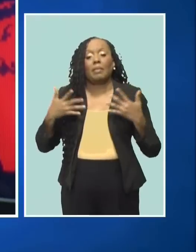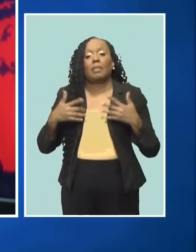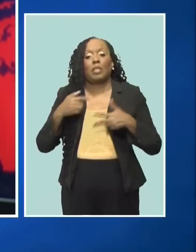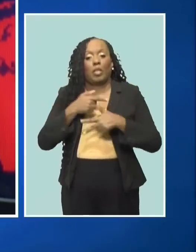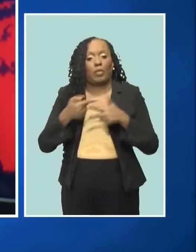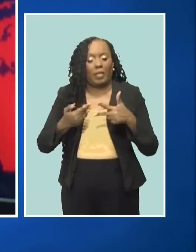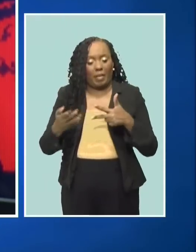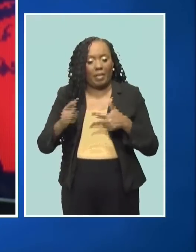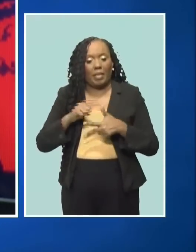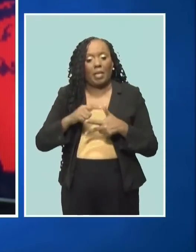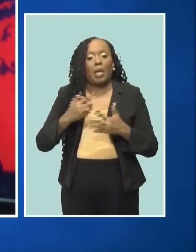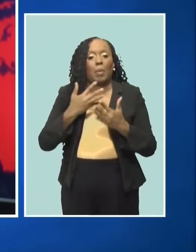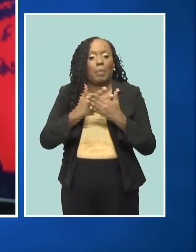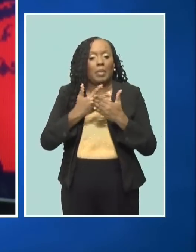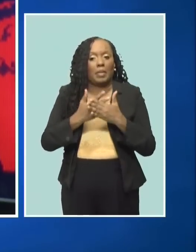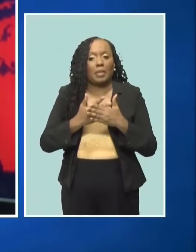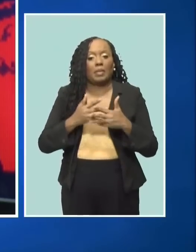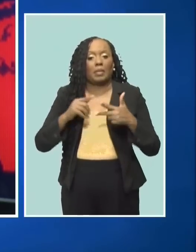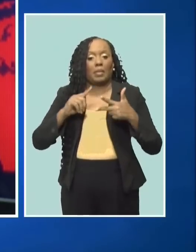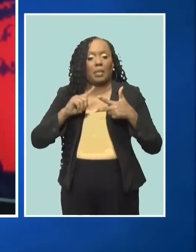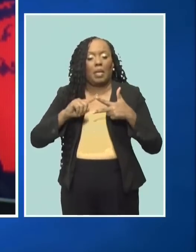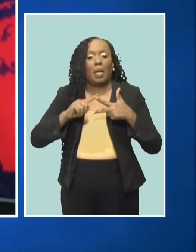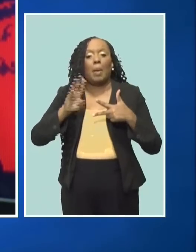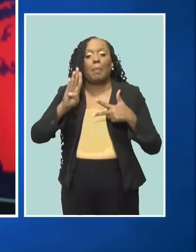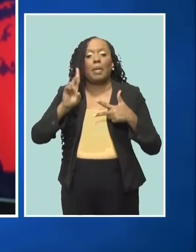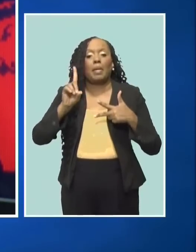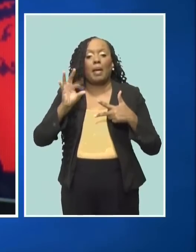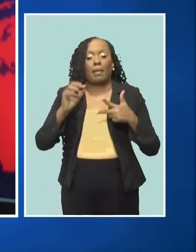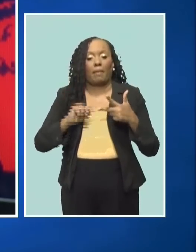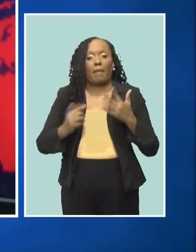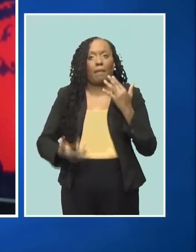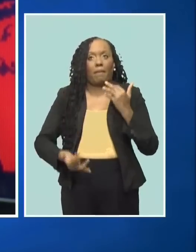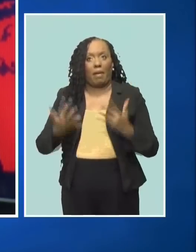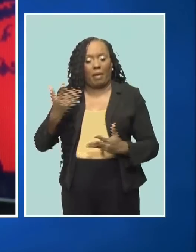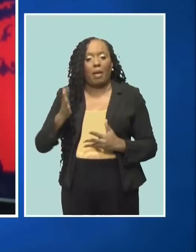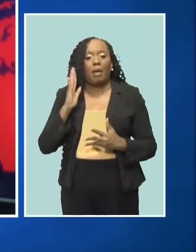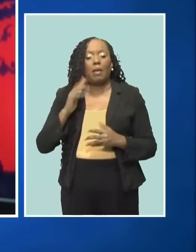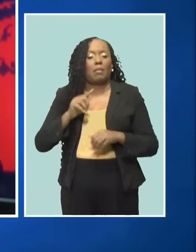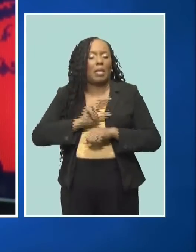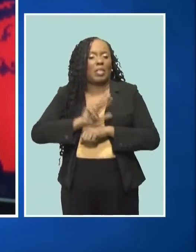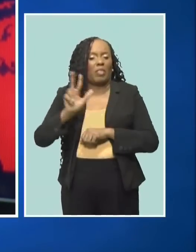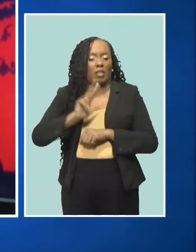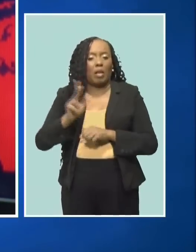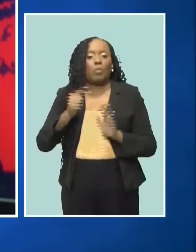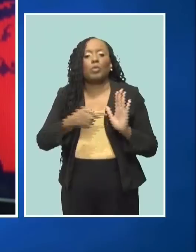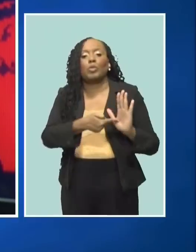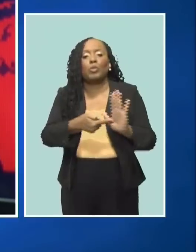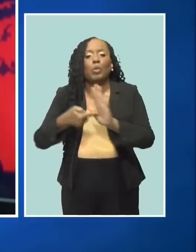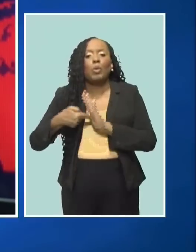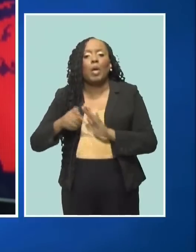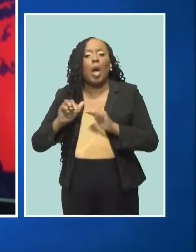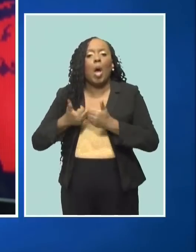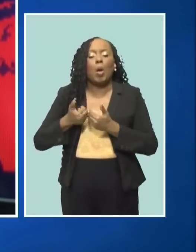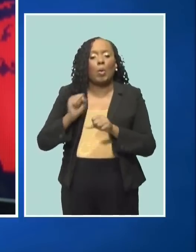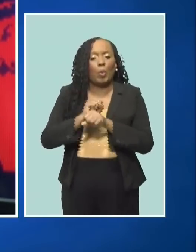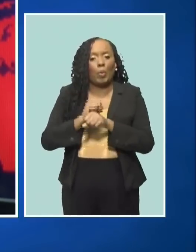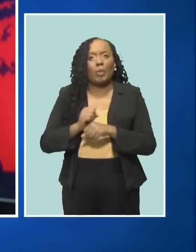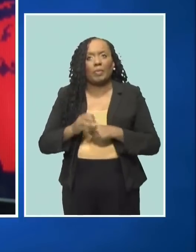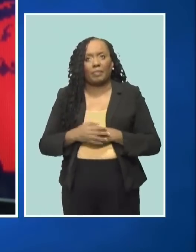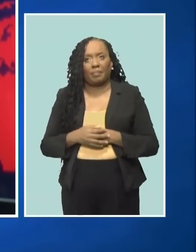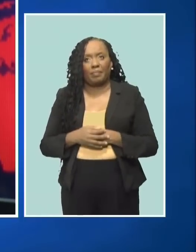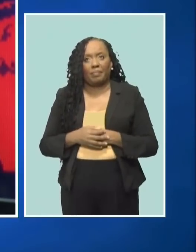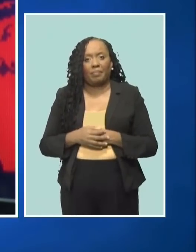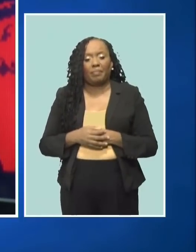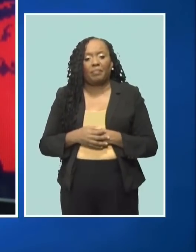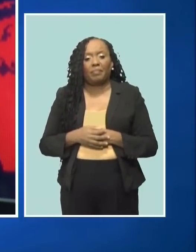BDF, and fire service who are having displays. Then we have the social in the officers' mess.